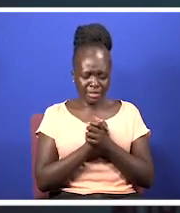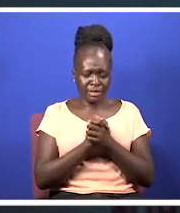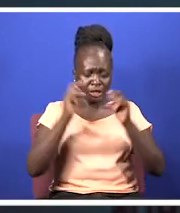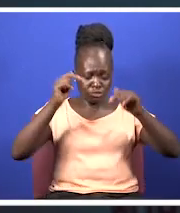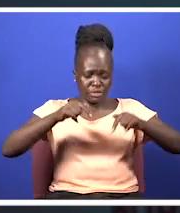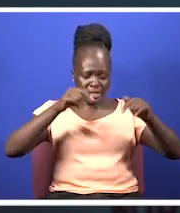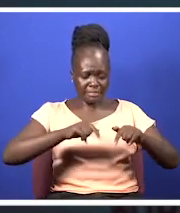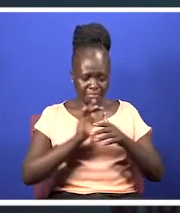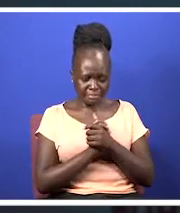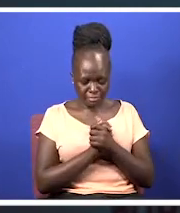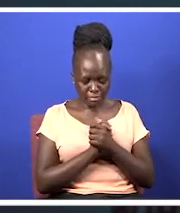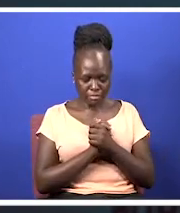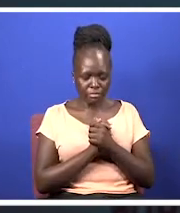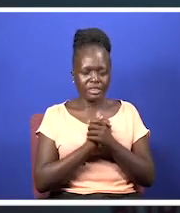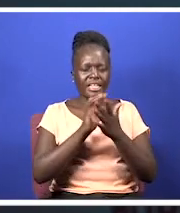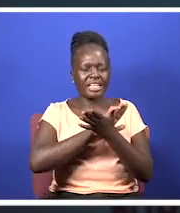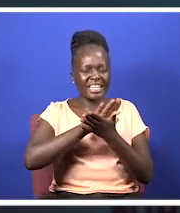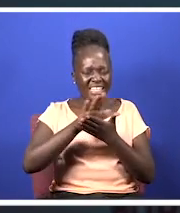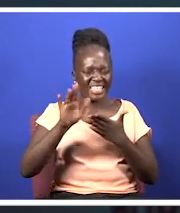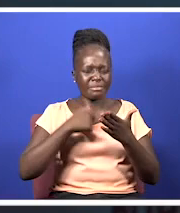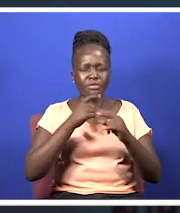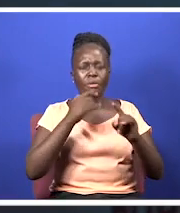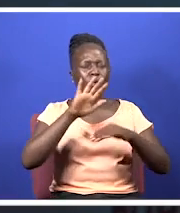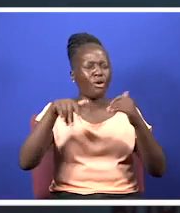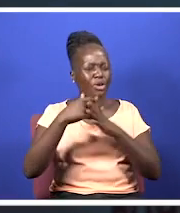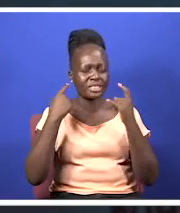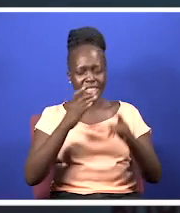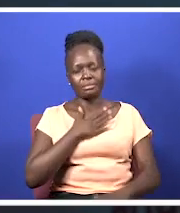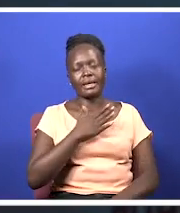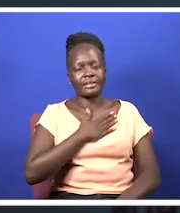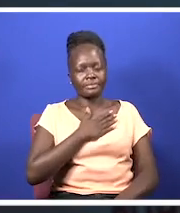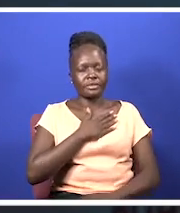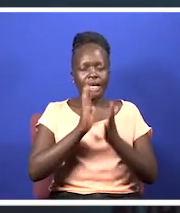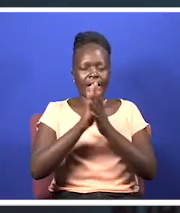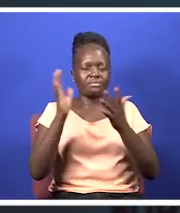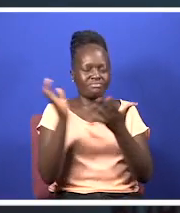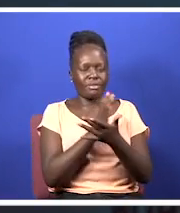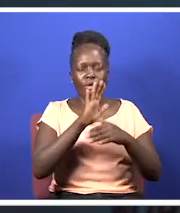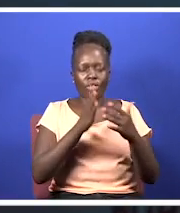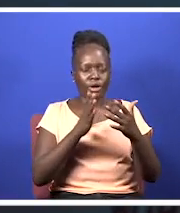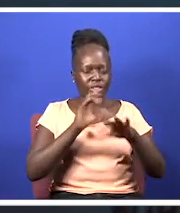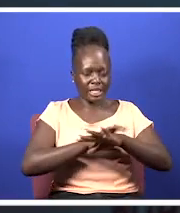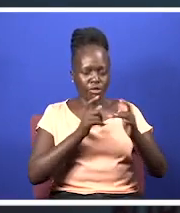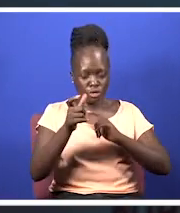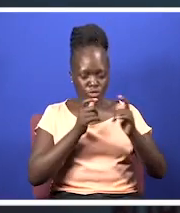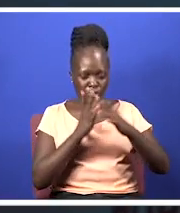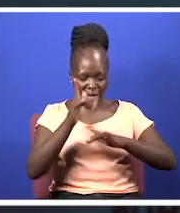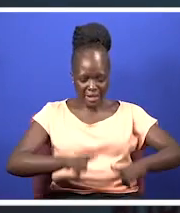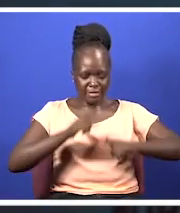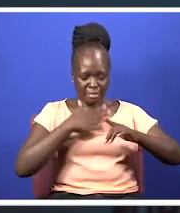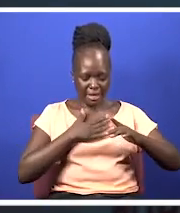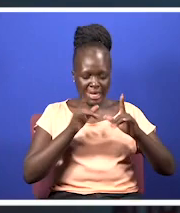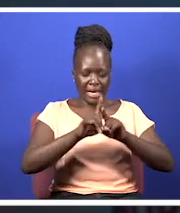day. May you cleanse me from all my sins and take over my life as